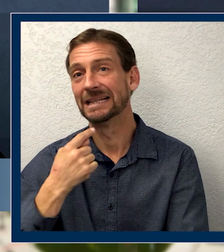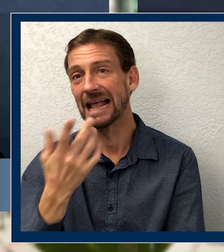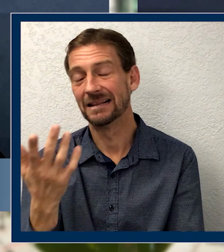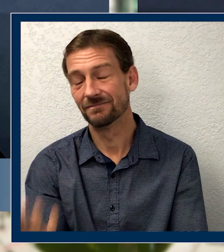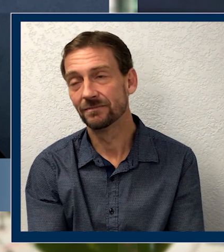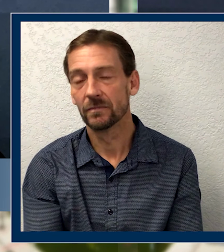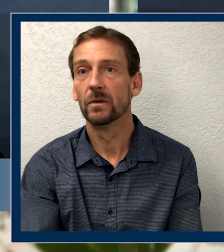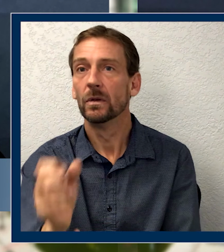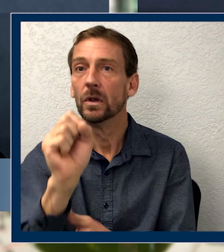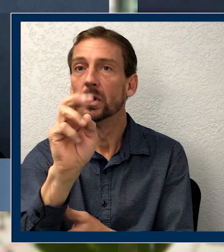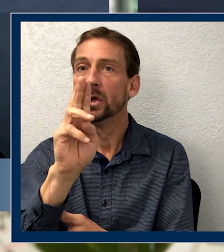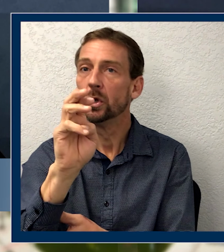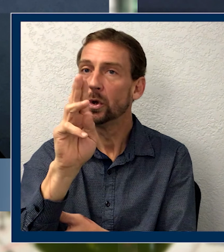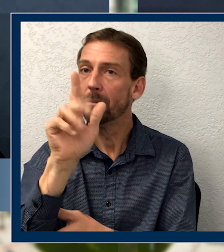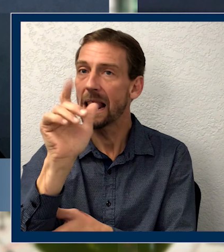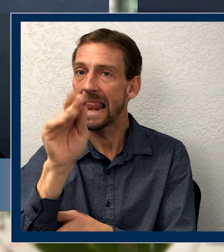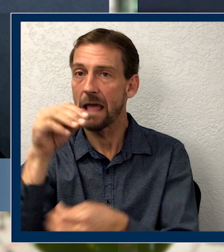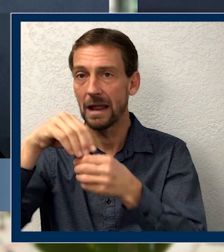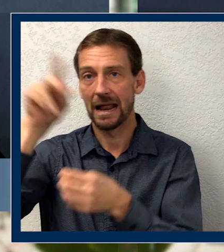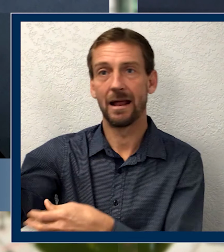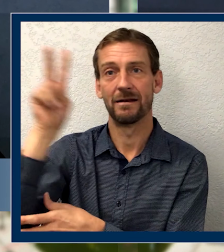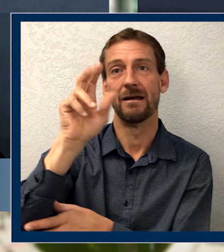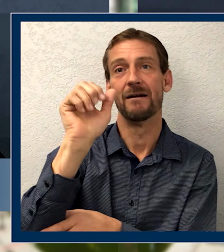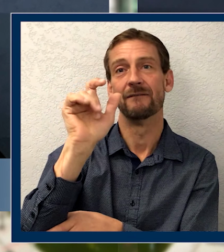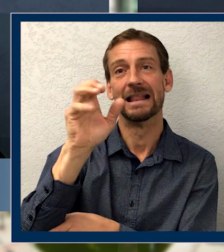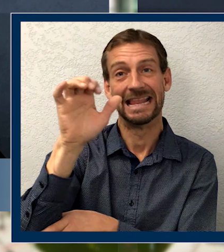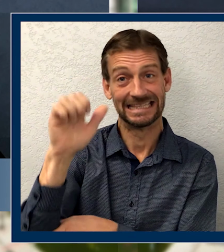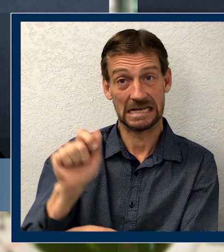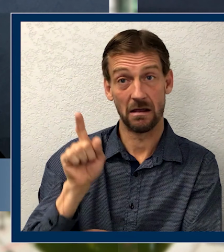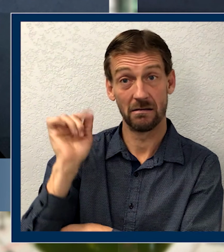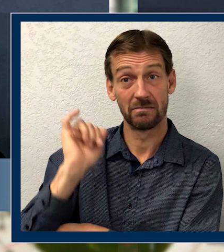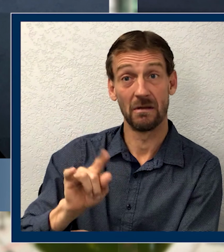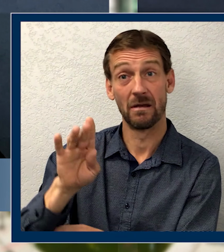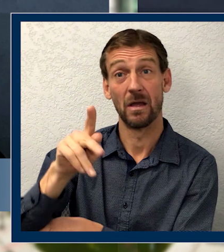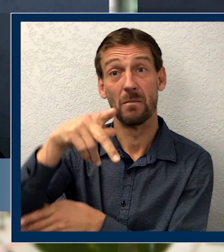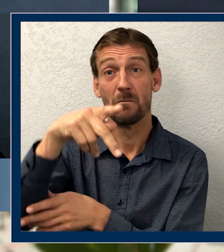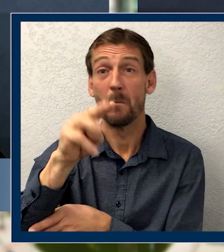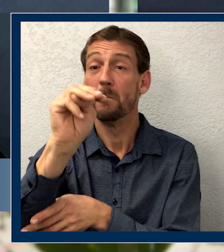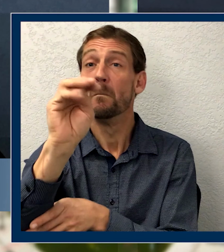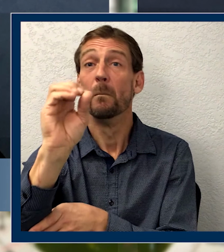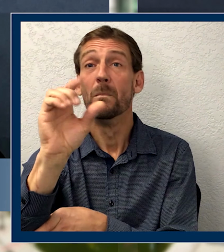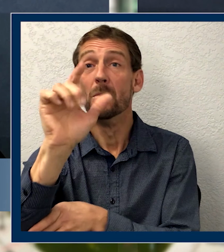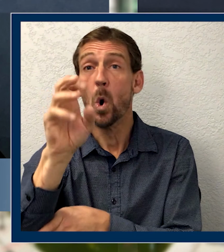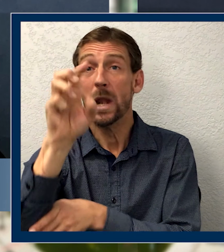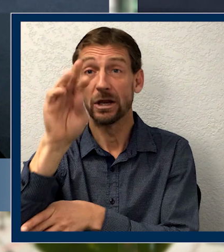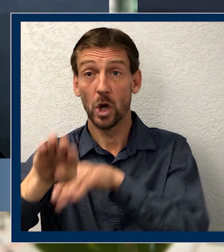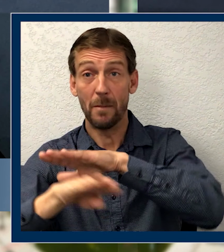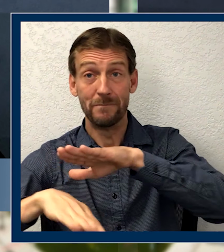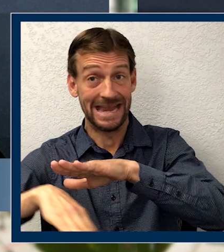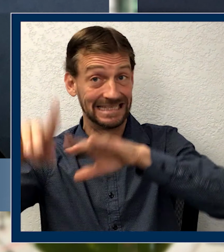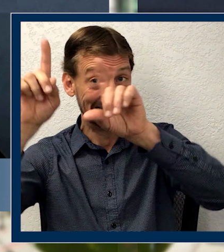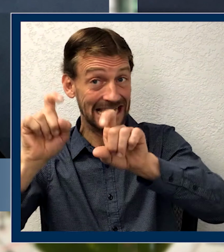in Valencia is a PCR molecular-based platform. But according to Randy